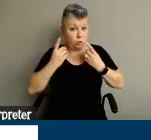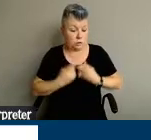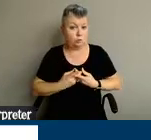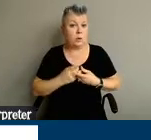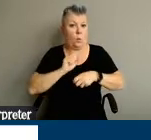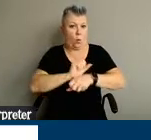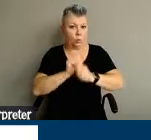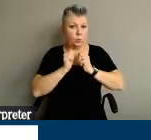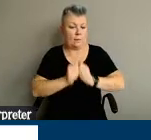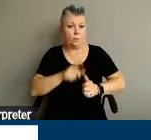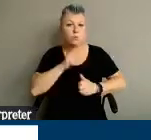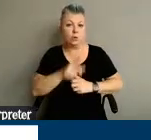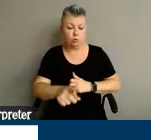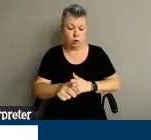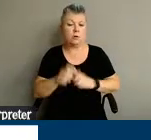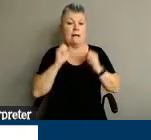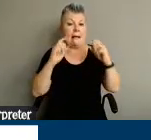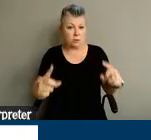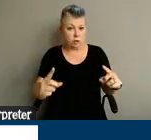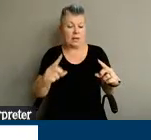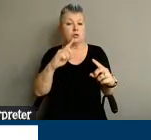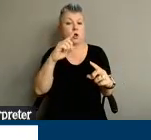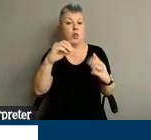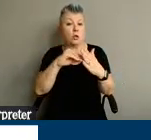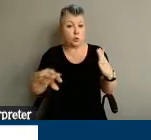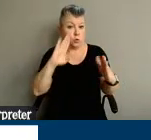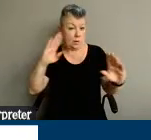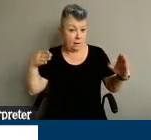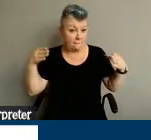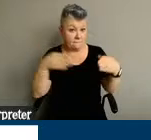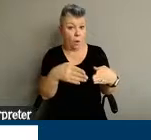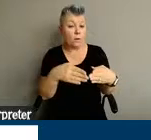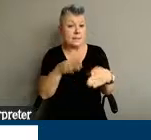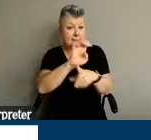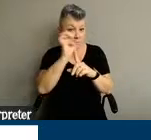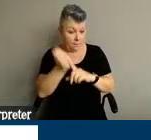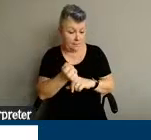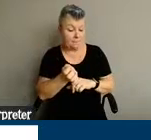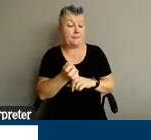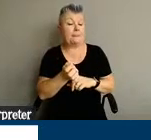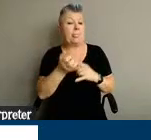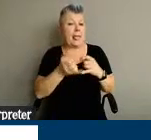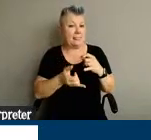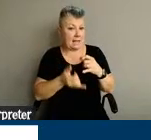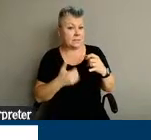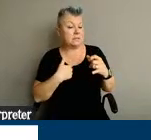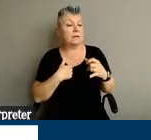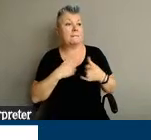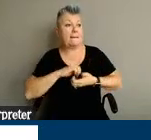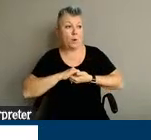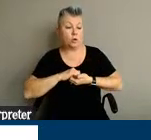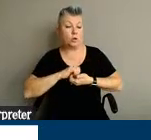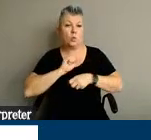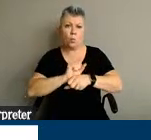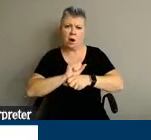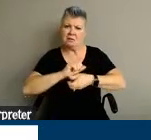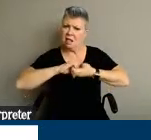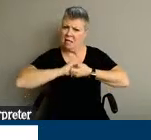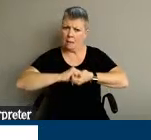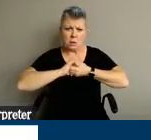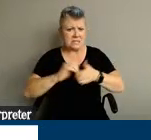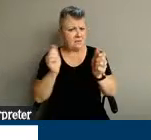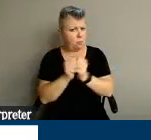education, student-centered environment. And last, the administrators in my partner district work collaboratively with